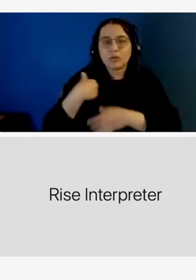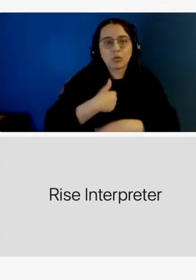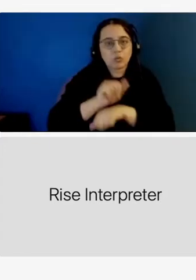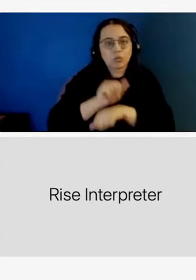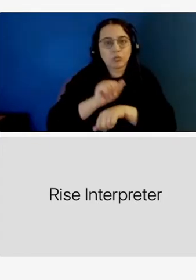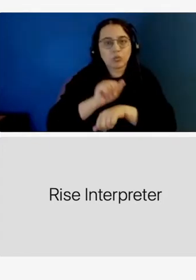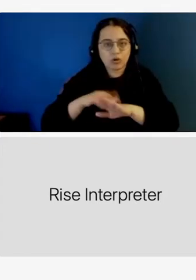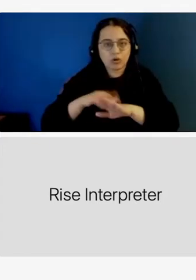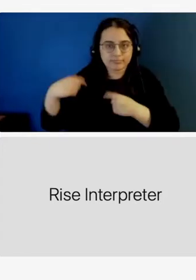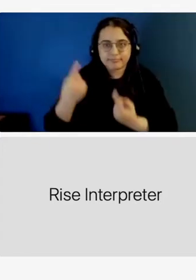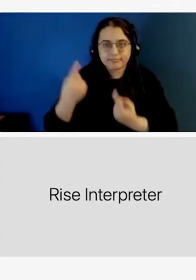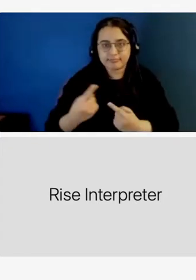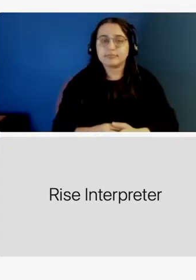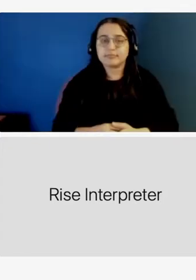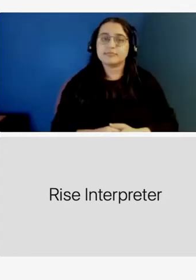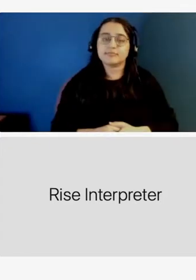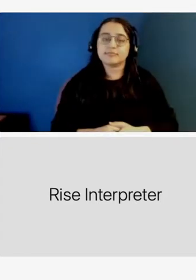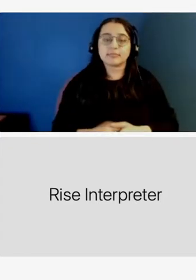please.